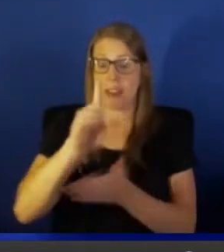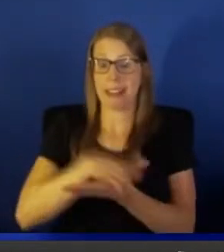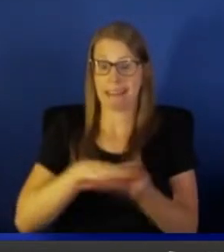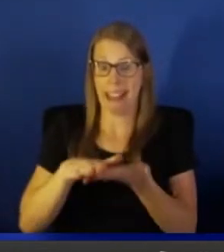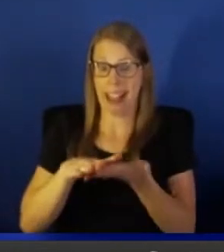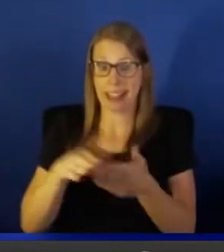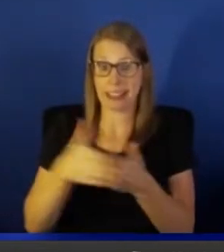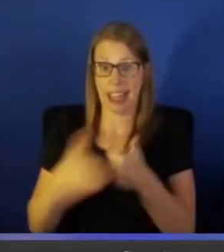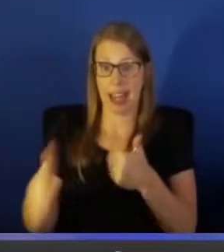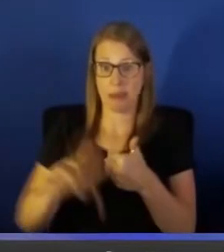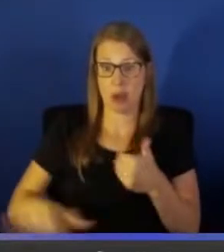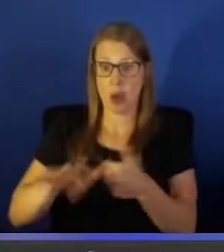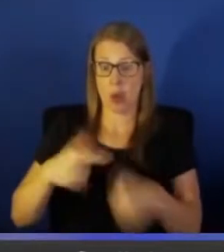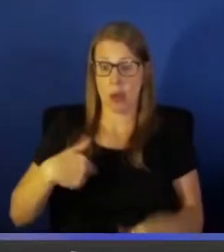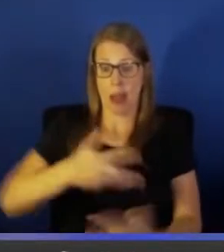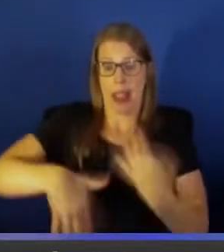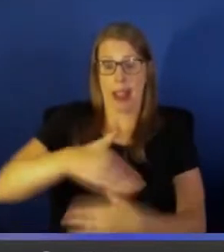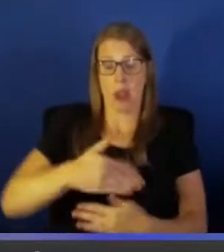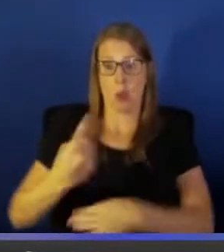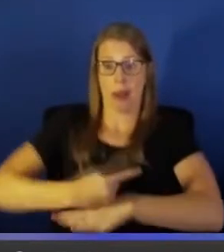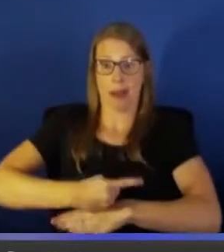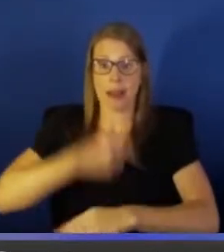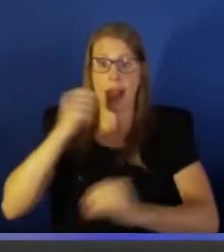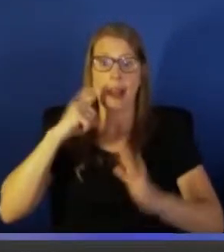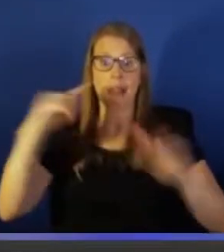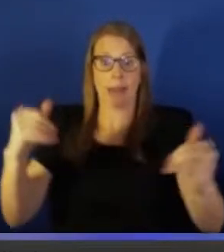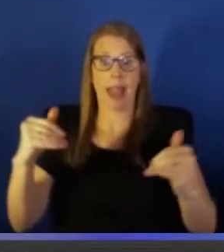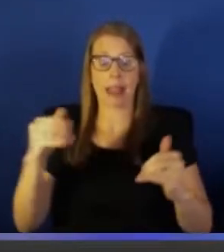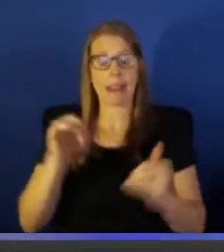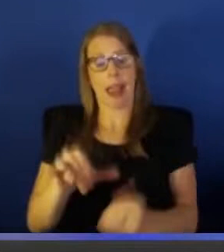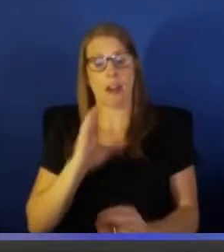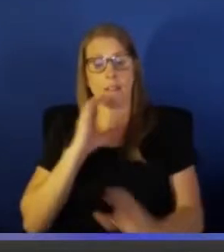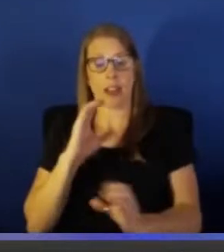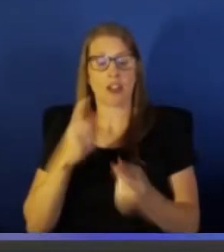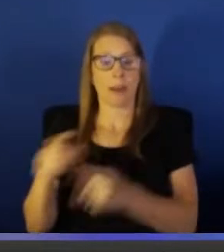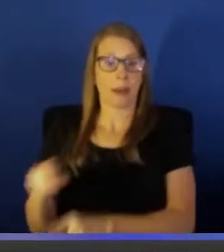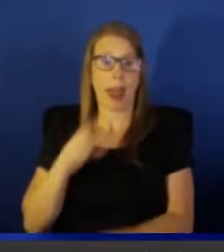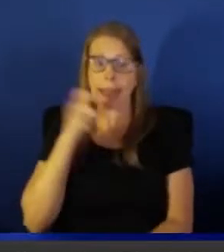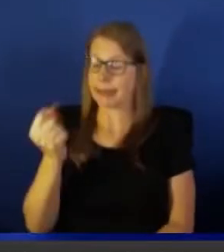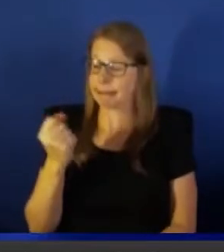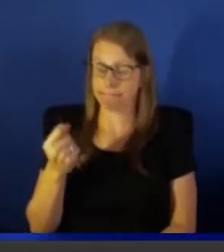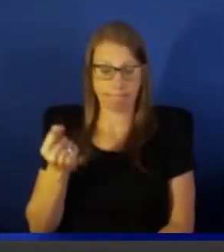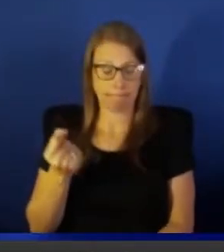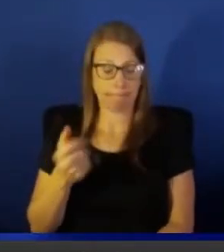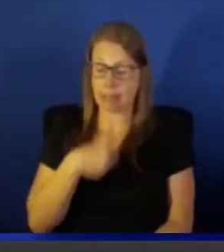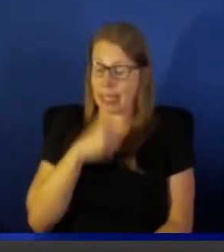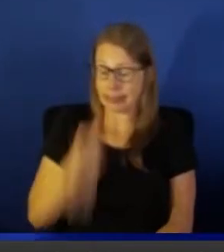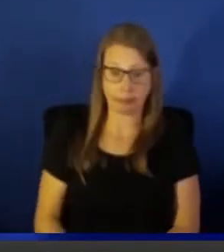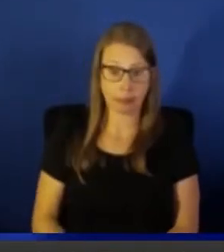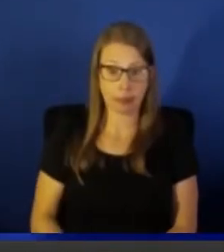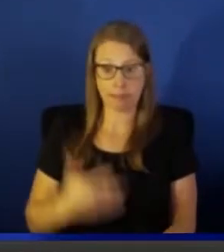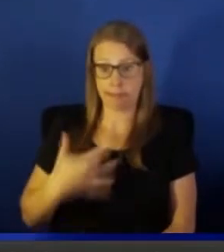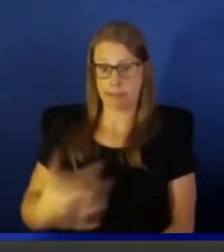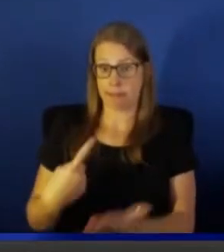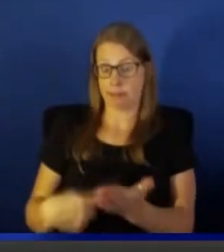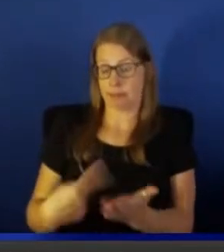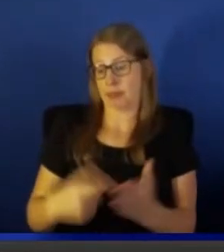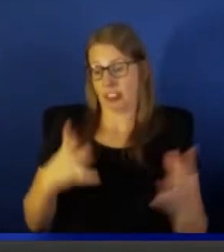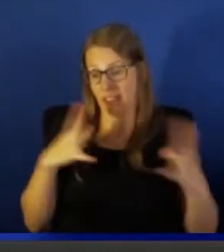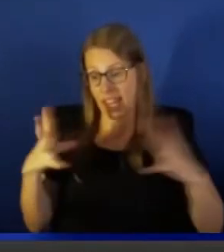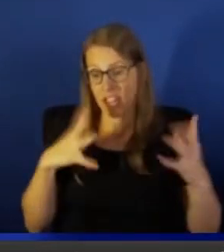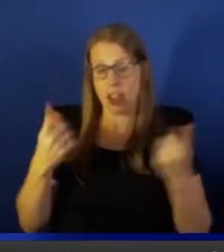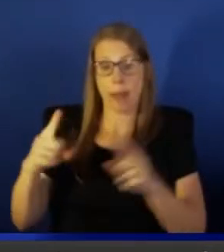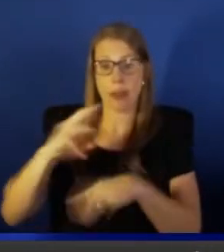hanging out one day. And you probably wouldn't have expected to have this conversation. I did not, right? We usually talk about vacation, whatever else is going on in the world.